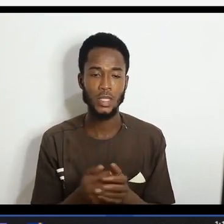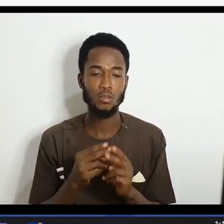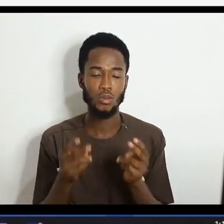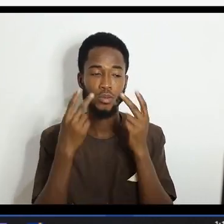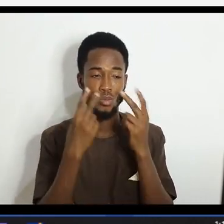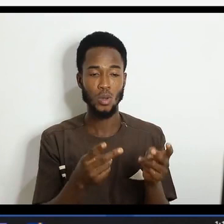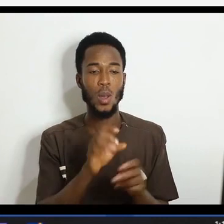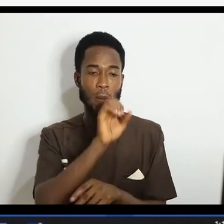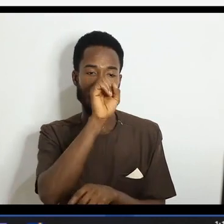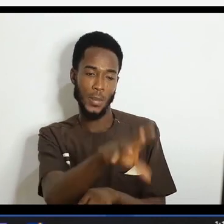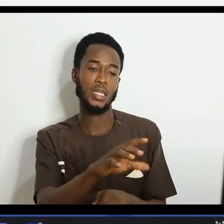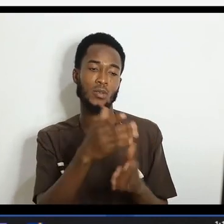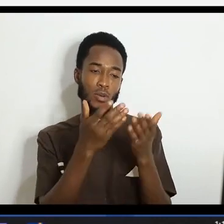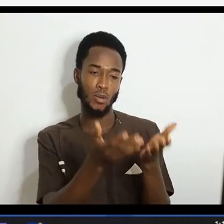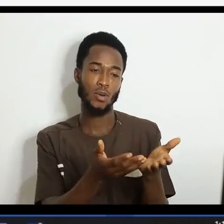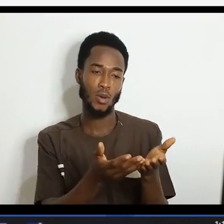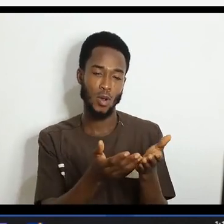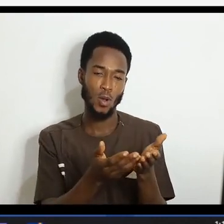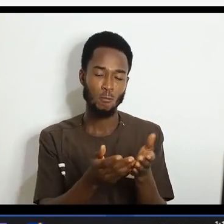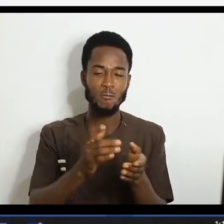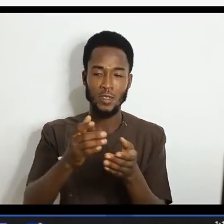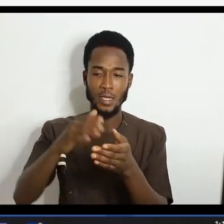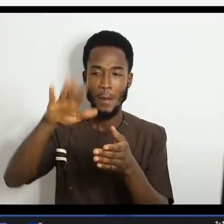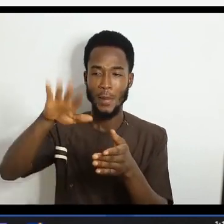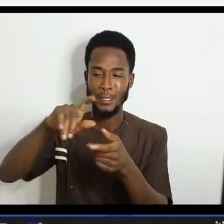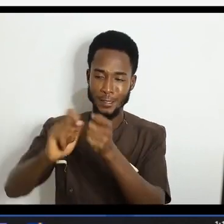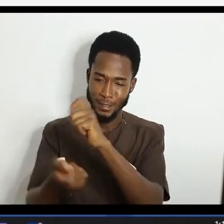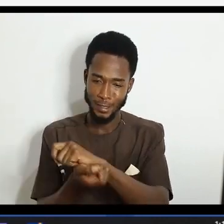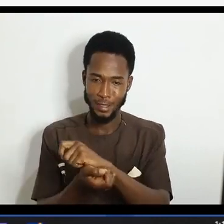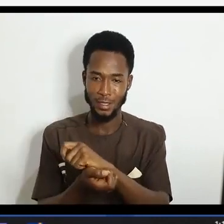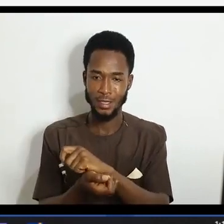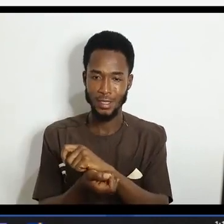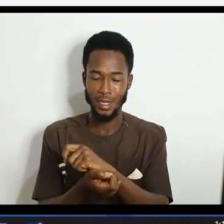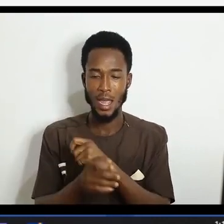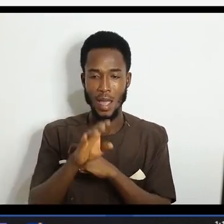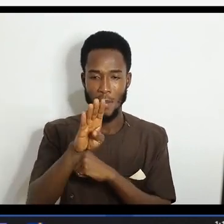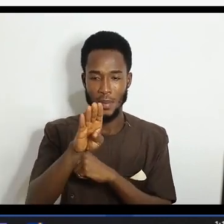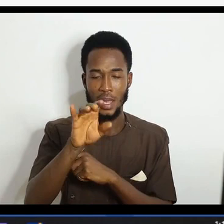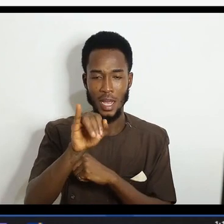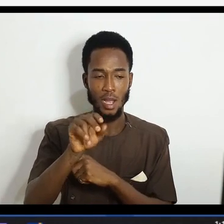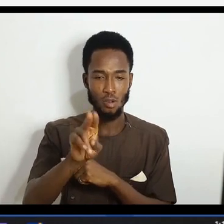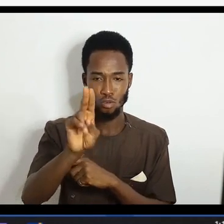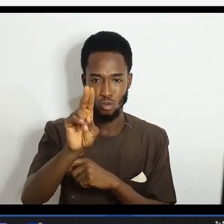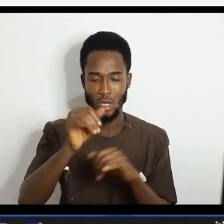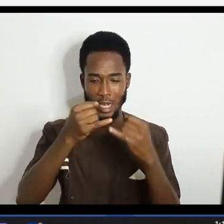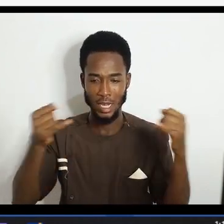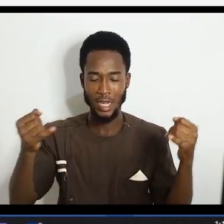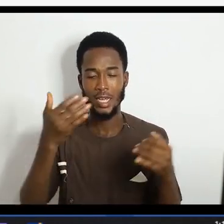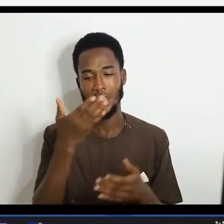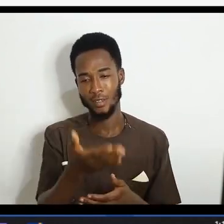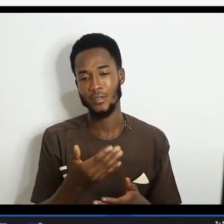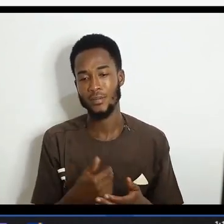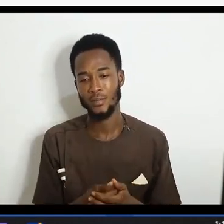will see paste, format painter, the B, I, and U underline,